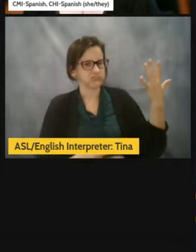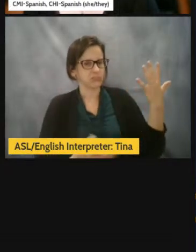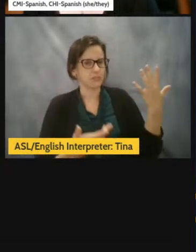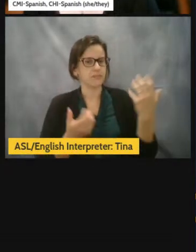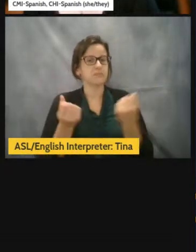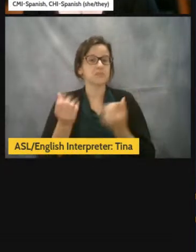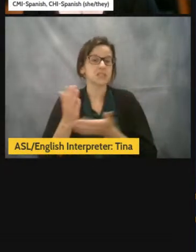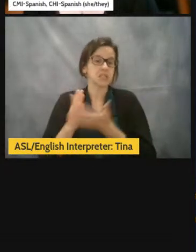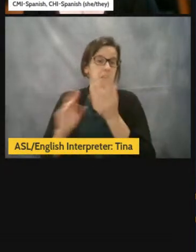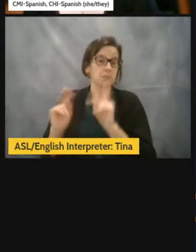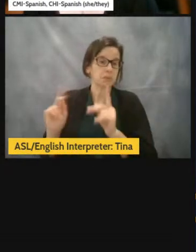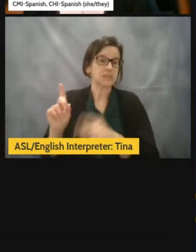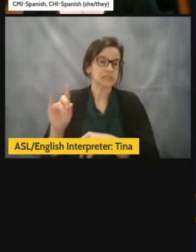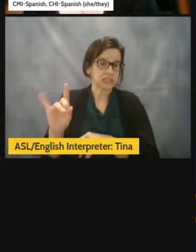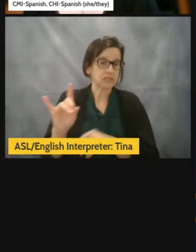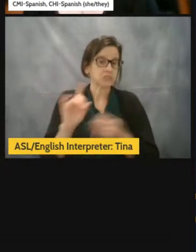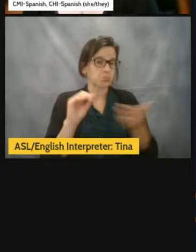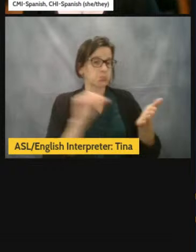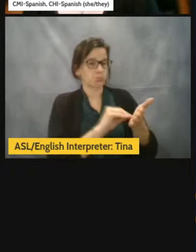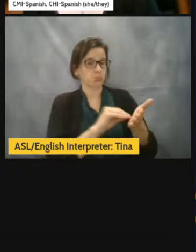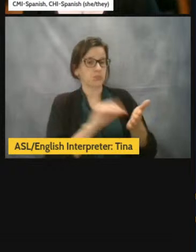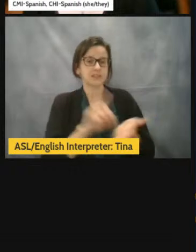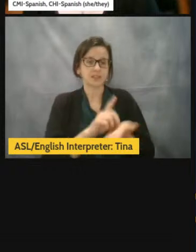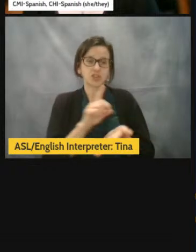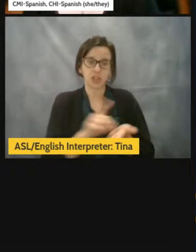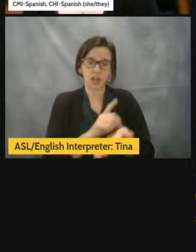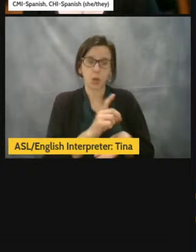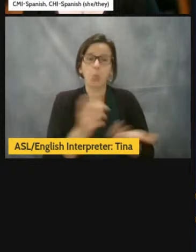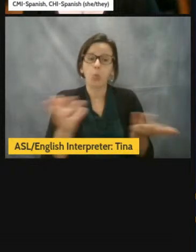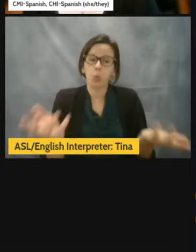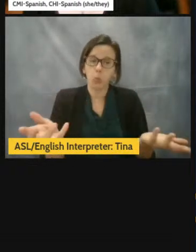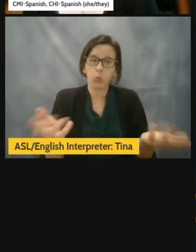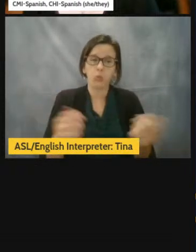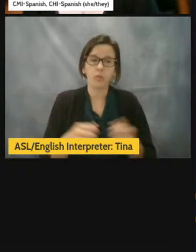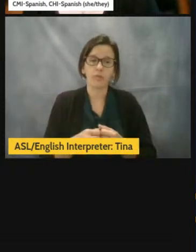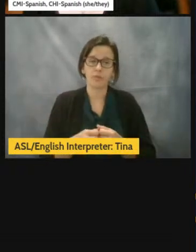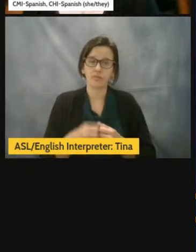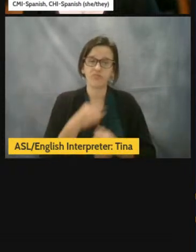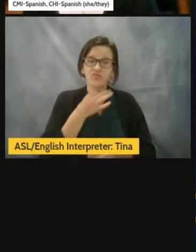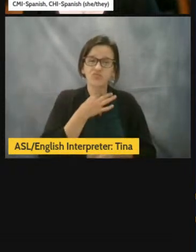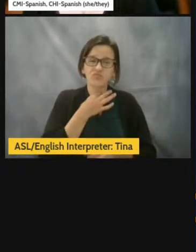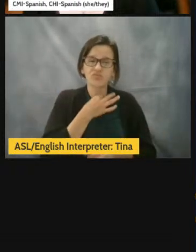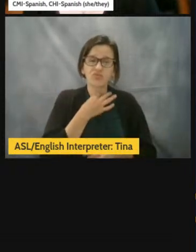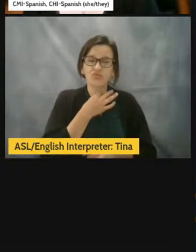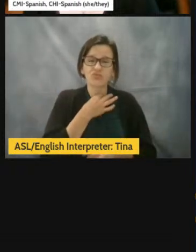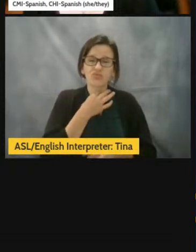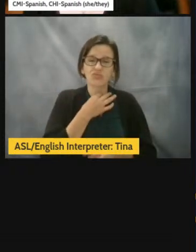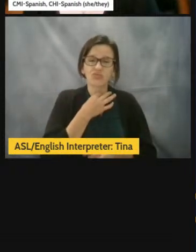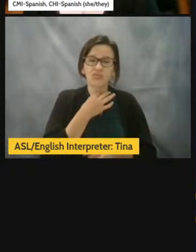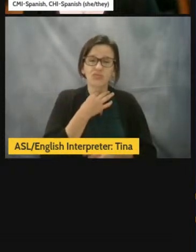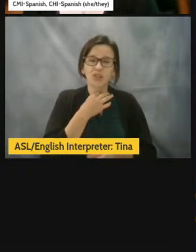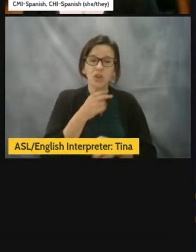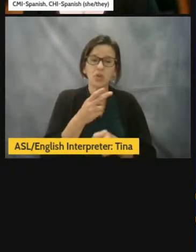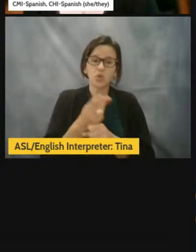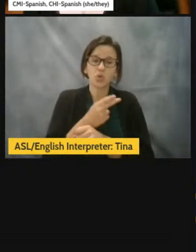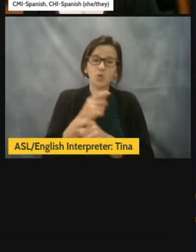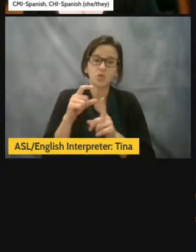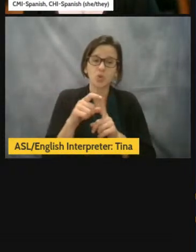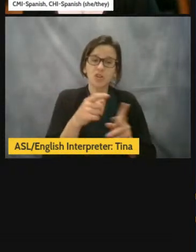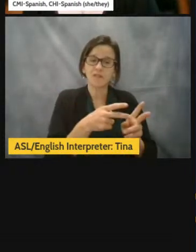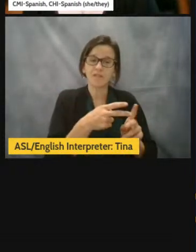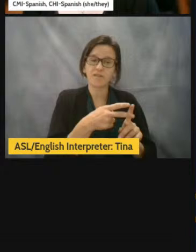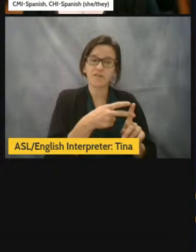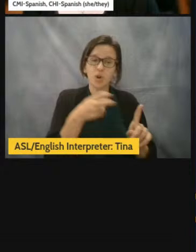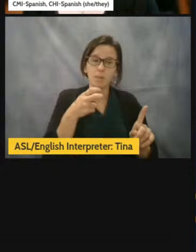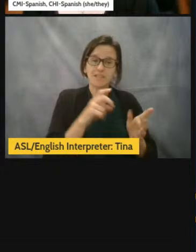with dictionary. Okay, I would ask, do people only use words that are in the dictionary?